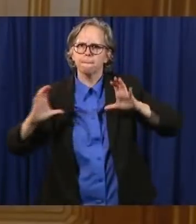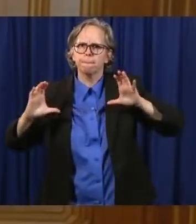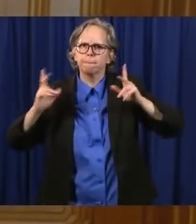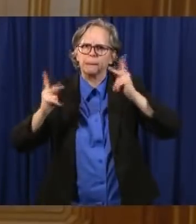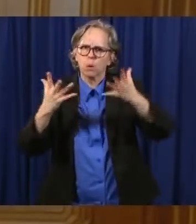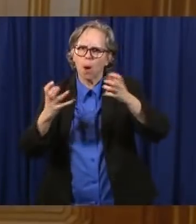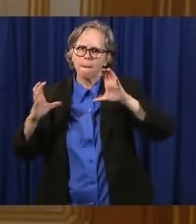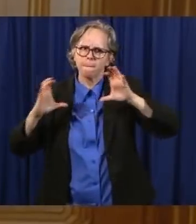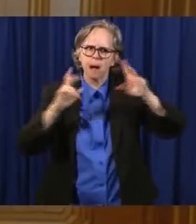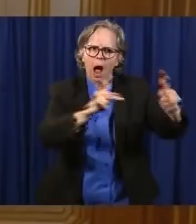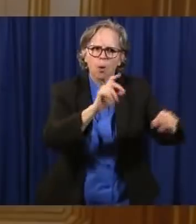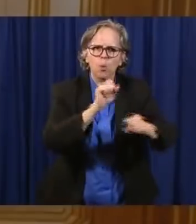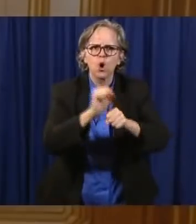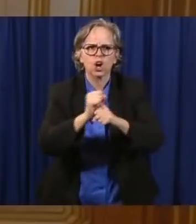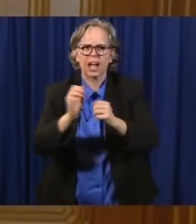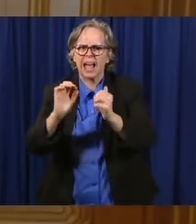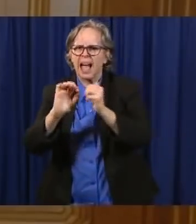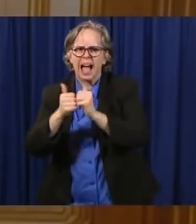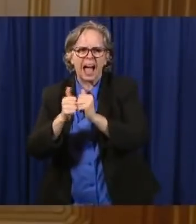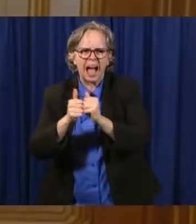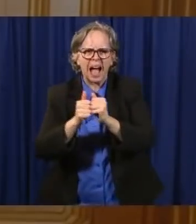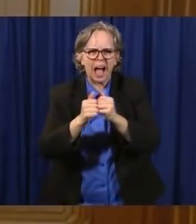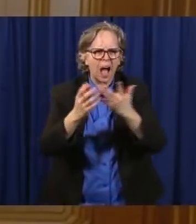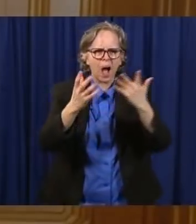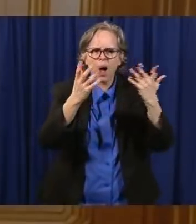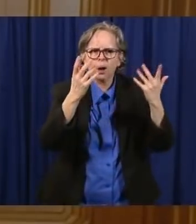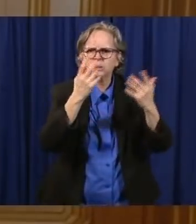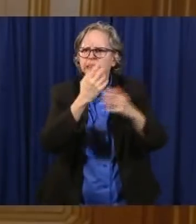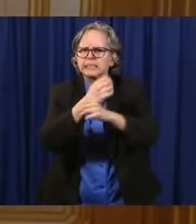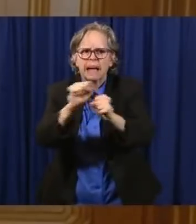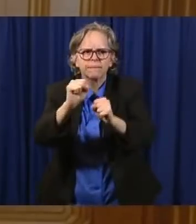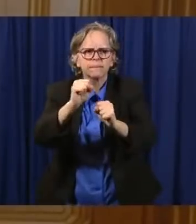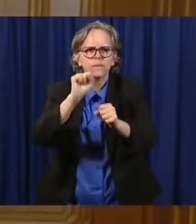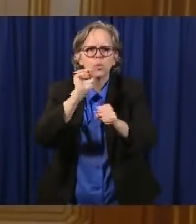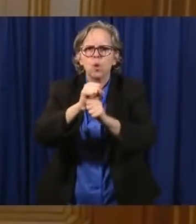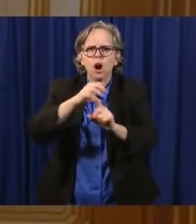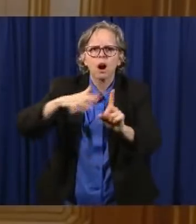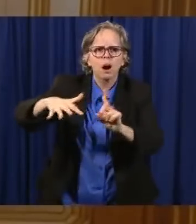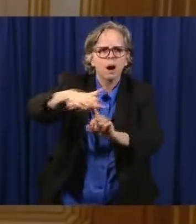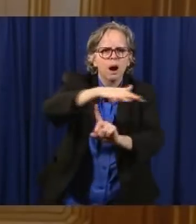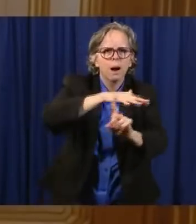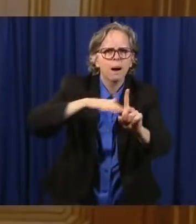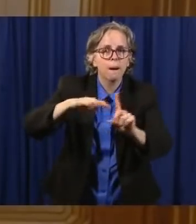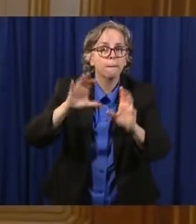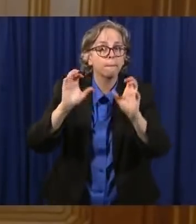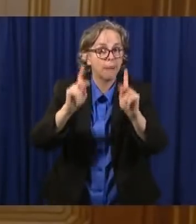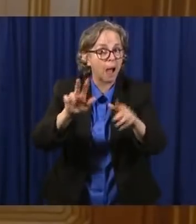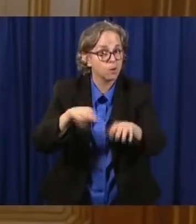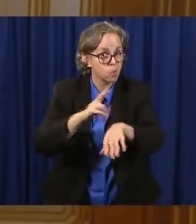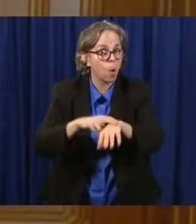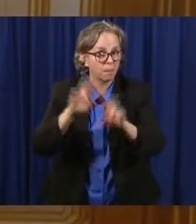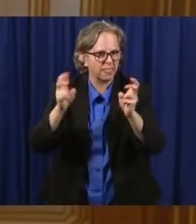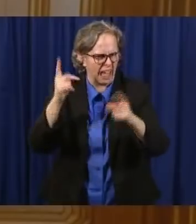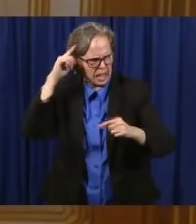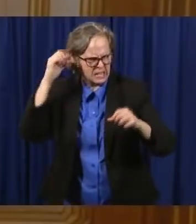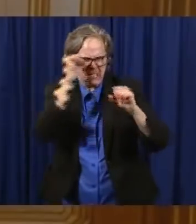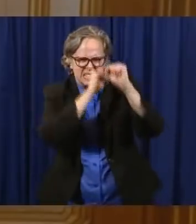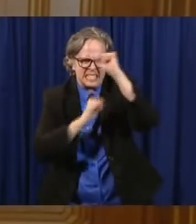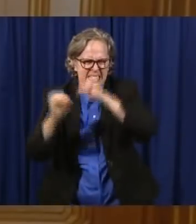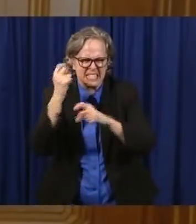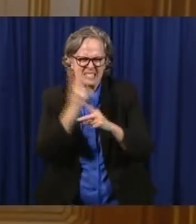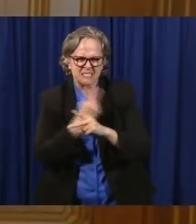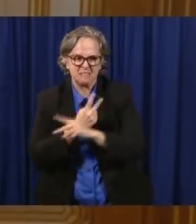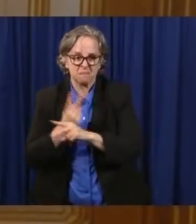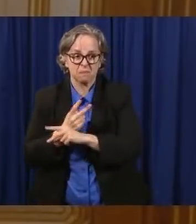the way we want to live our lives. As Lieutenant Governor said yesterday, we're not going to flip a switch. It's not going to happen